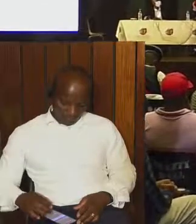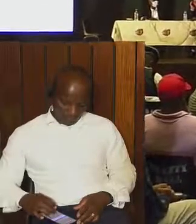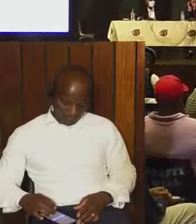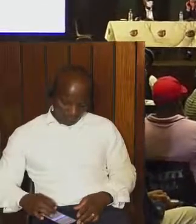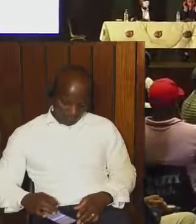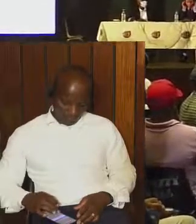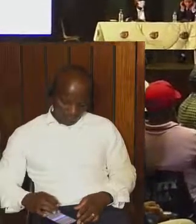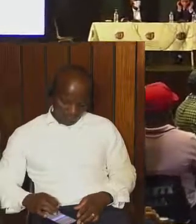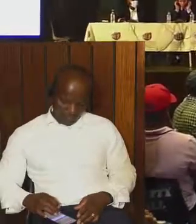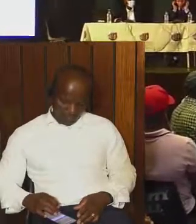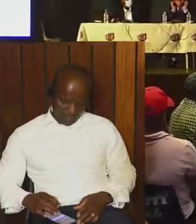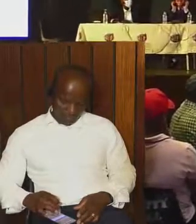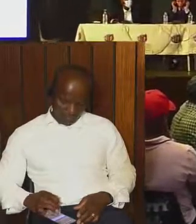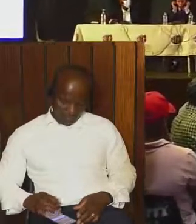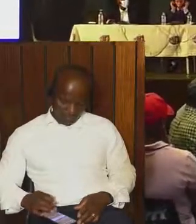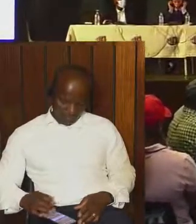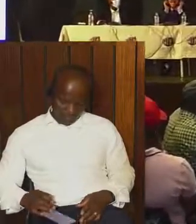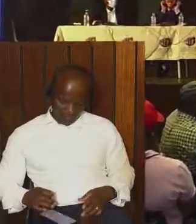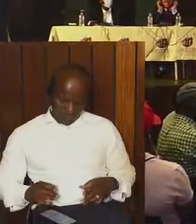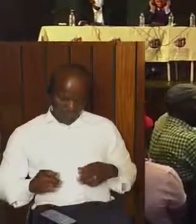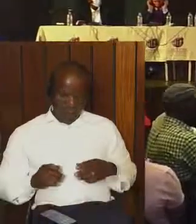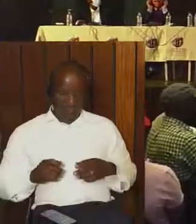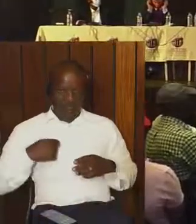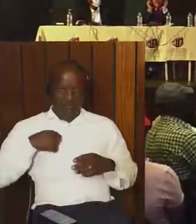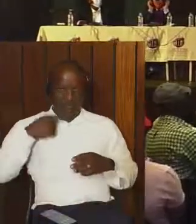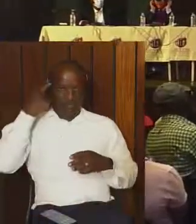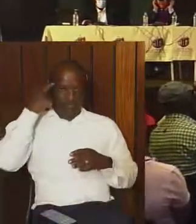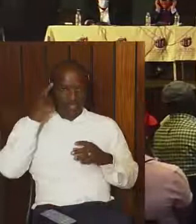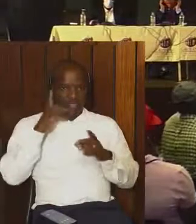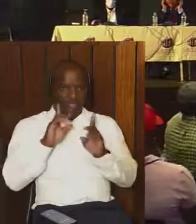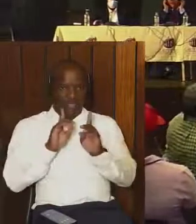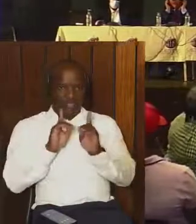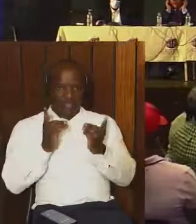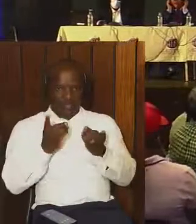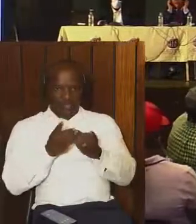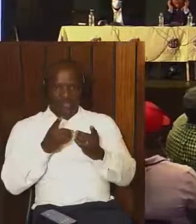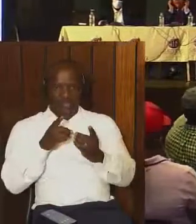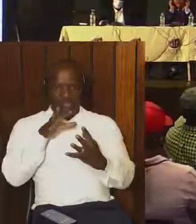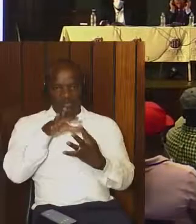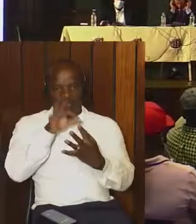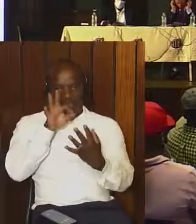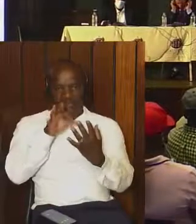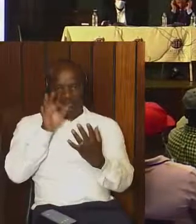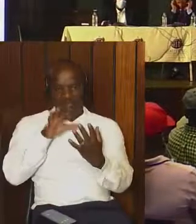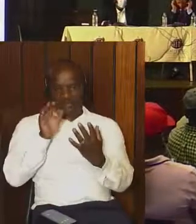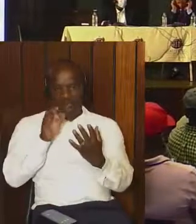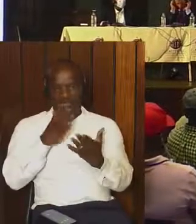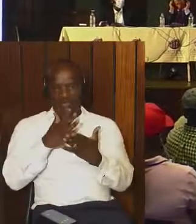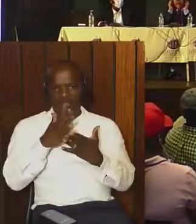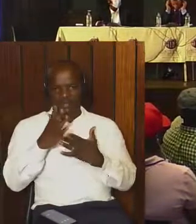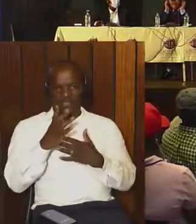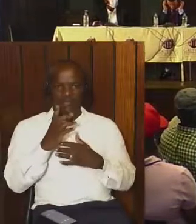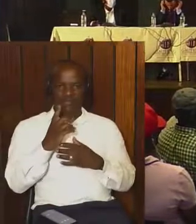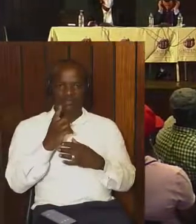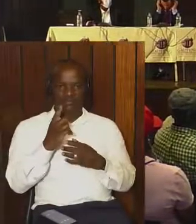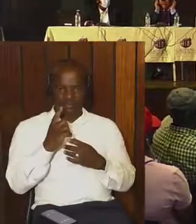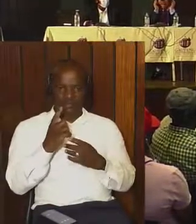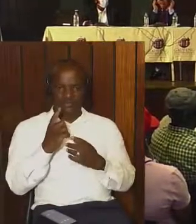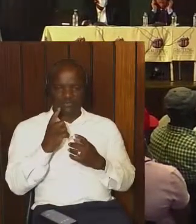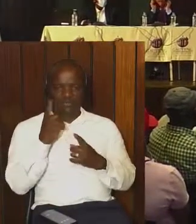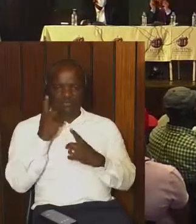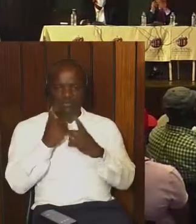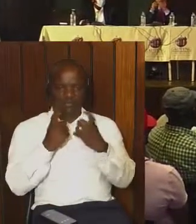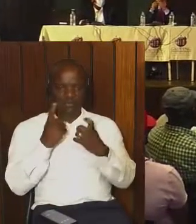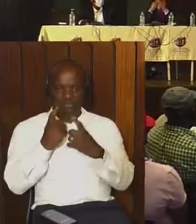think the department will have noted the questions that are being asked. Some of the questions are